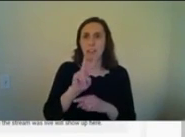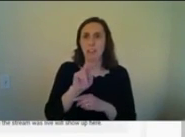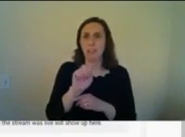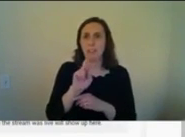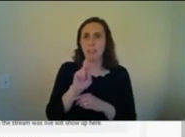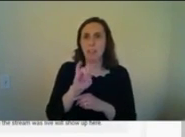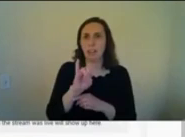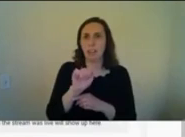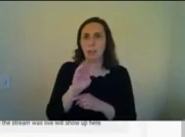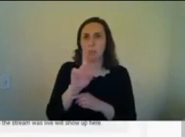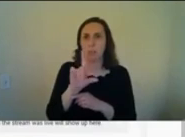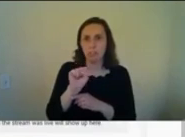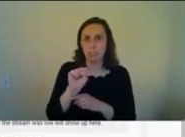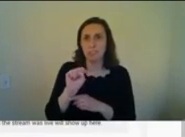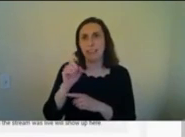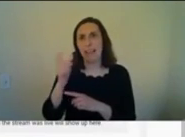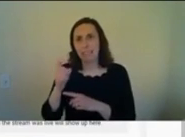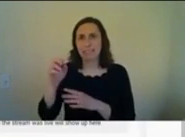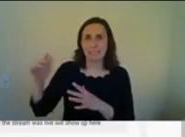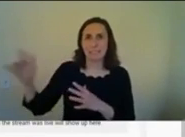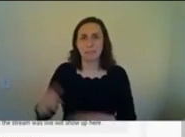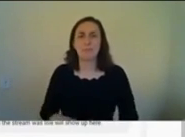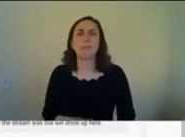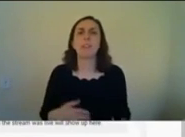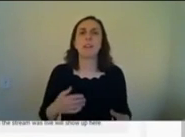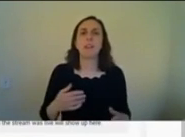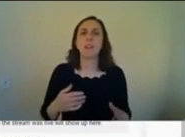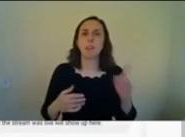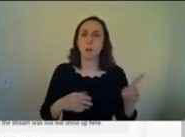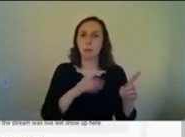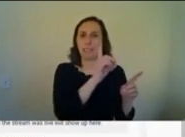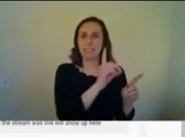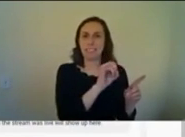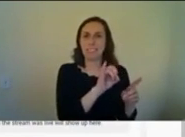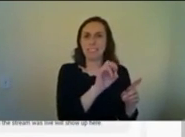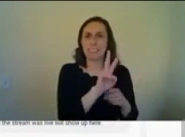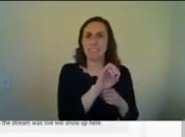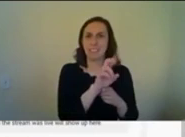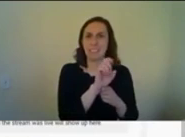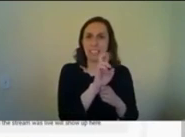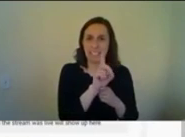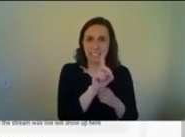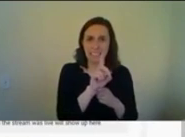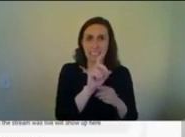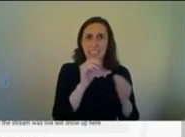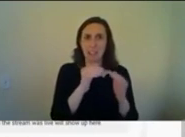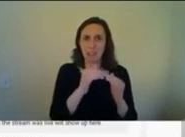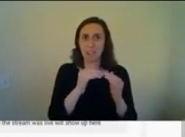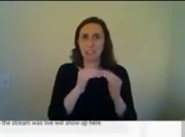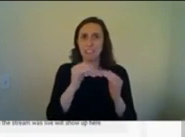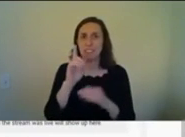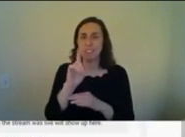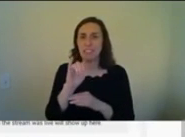There. So the dividend equals the divisor plus the remainder.